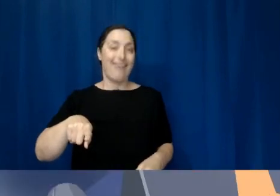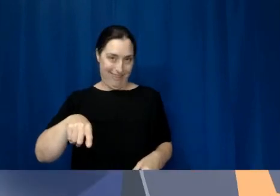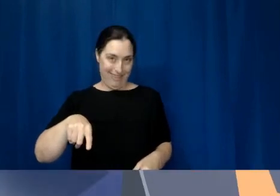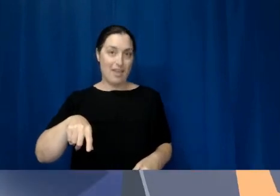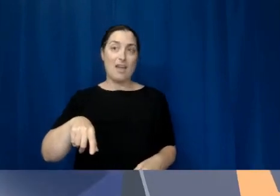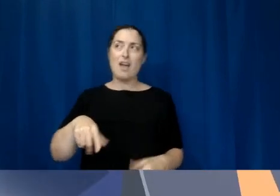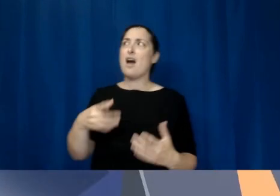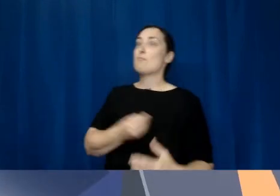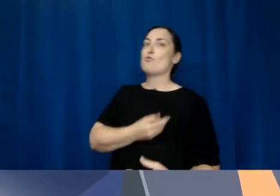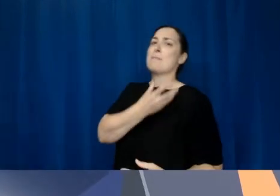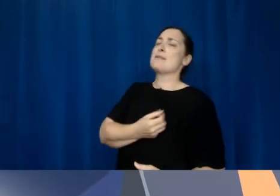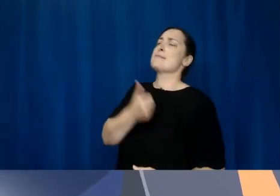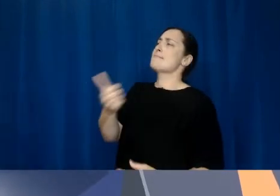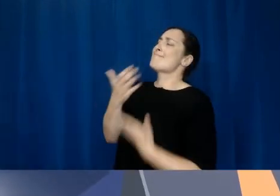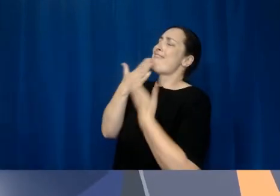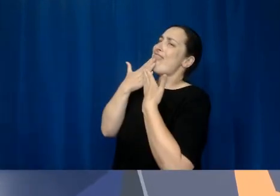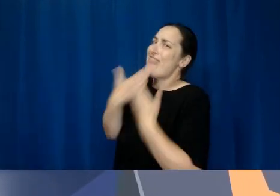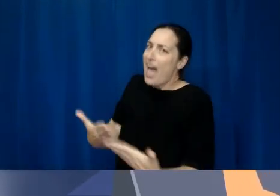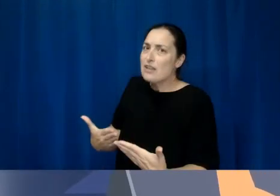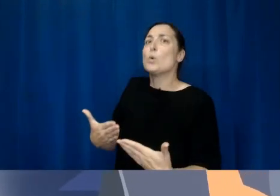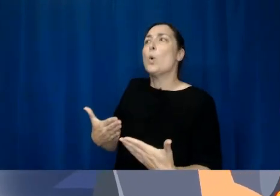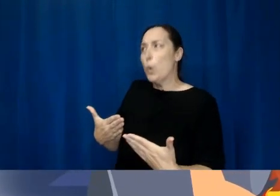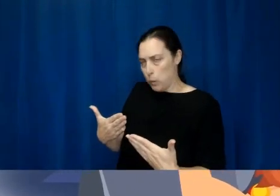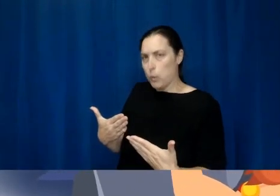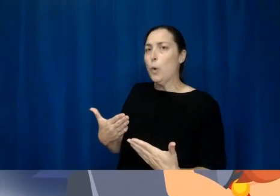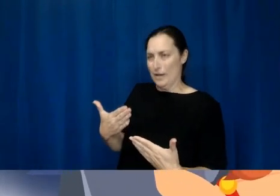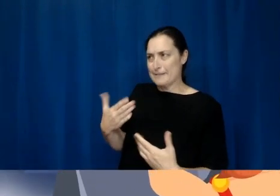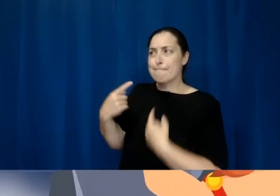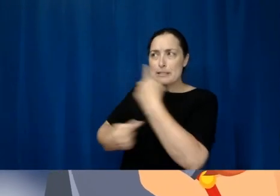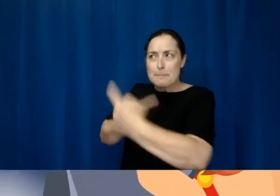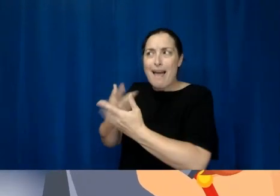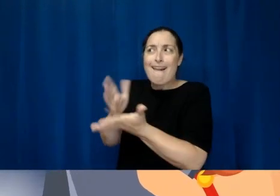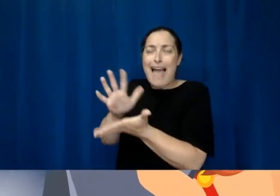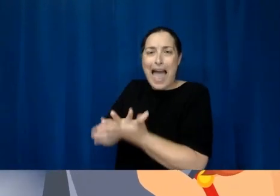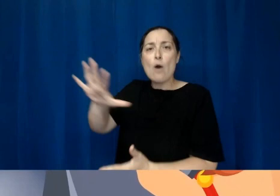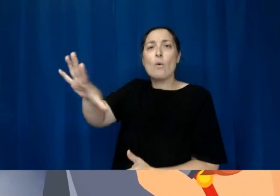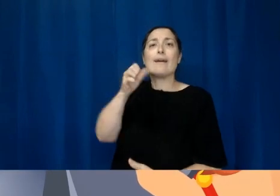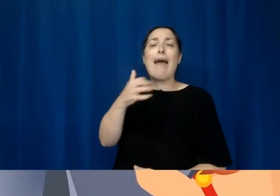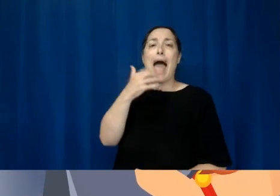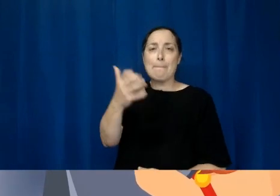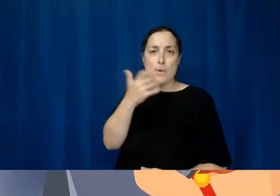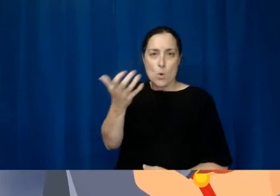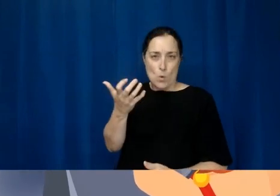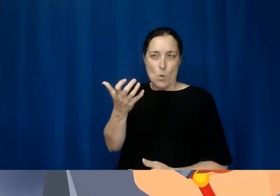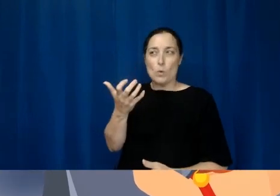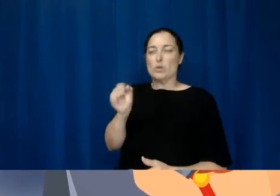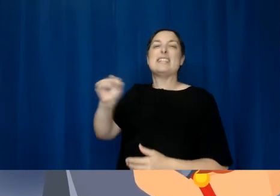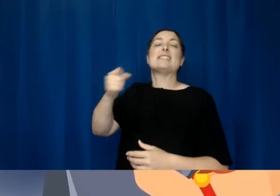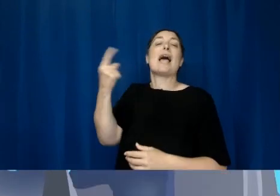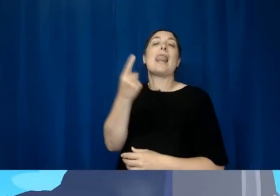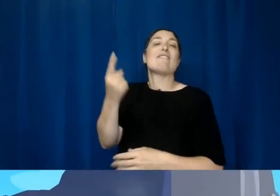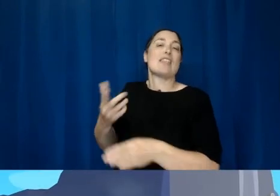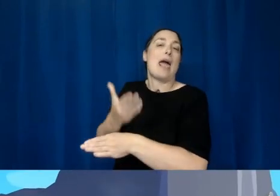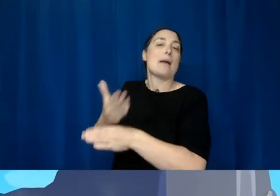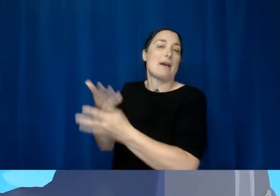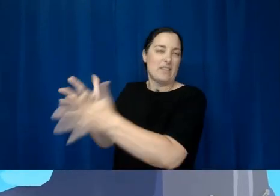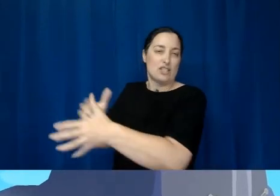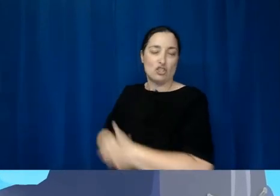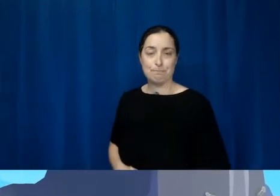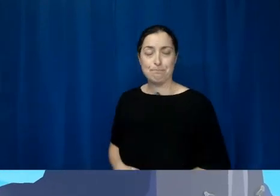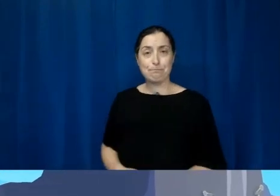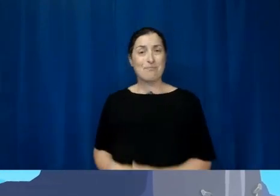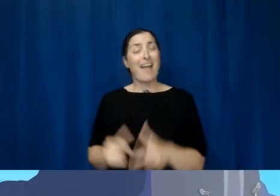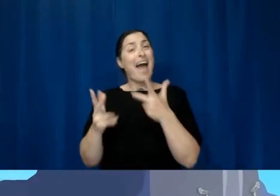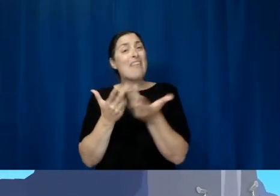of gratitude, Prometheus told Heracles how to retrieve the golden apples and complete his 11th labor. Some versions of the